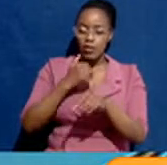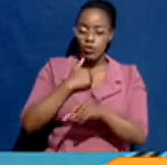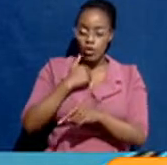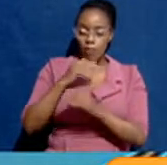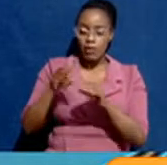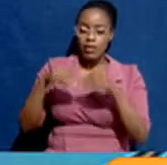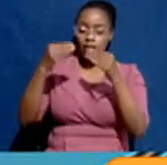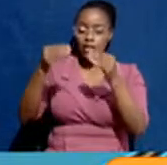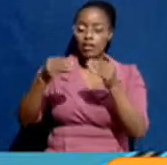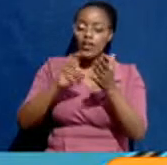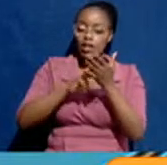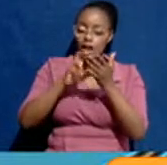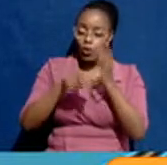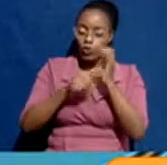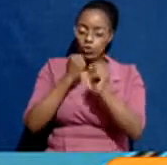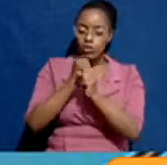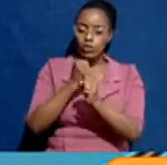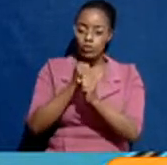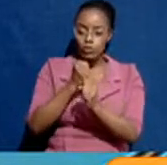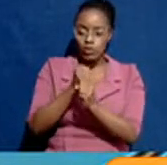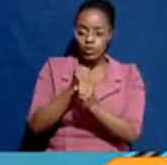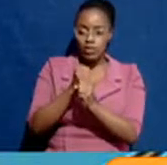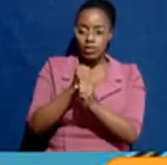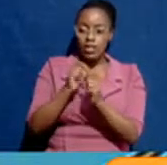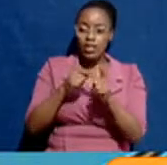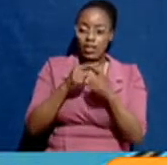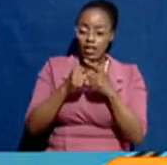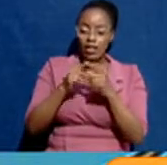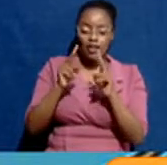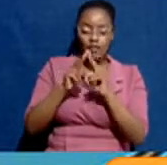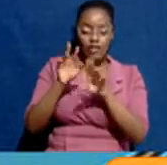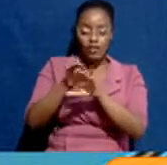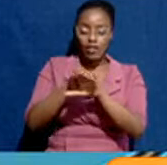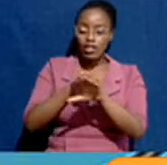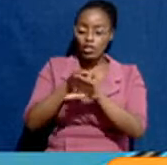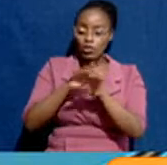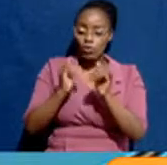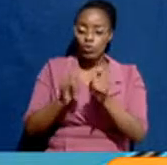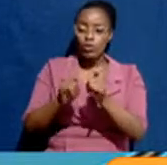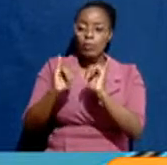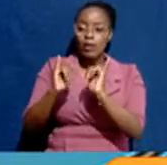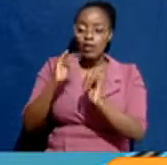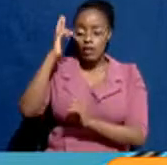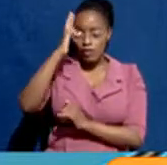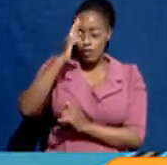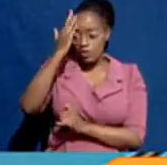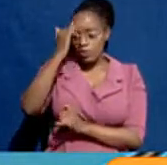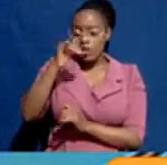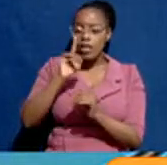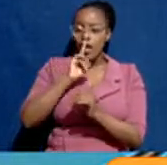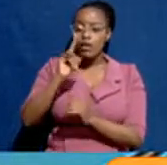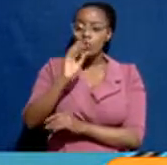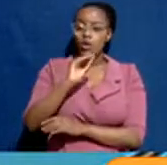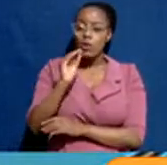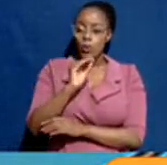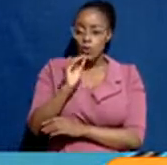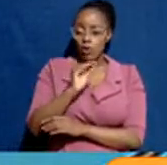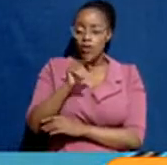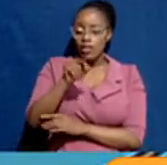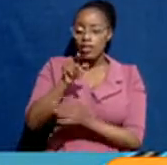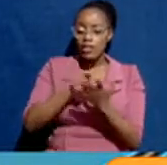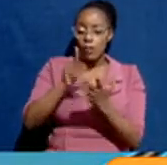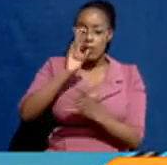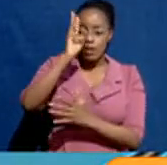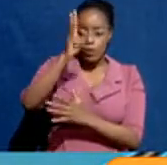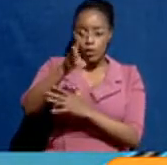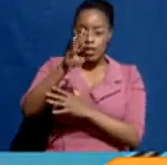contract to a contractor, they are very slow to implement. Reason is because they are not very sure that they will be paid before